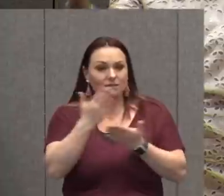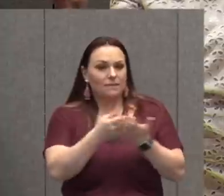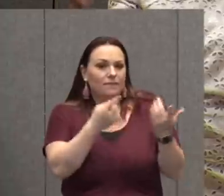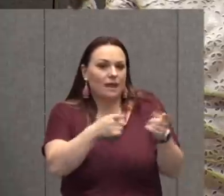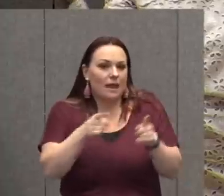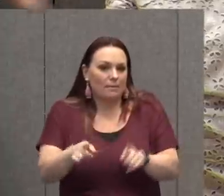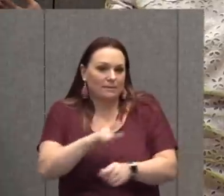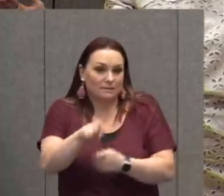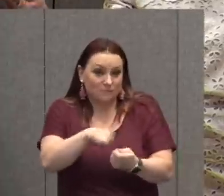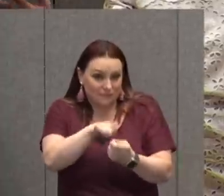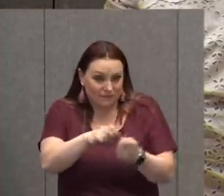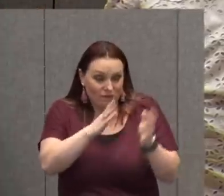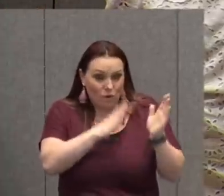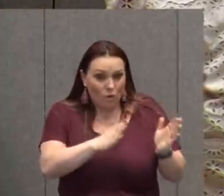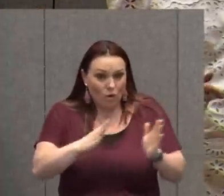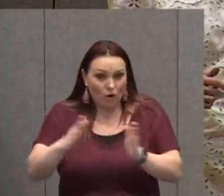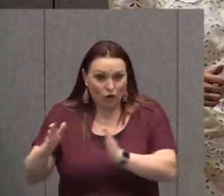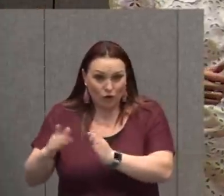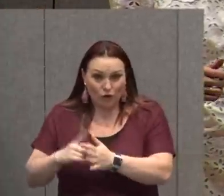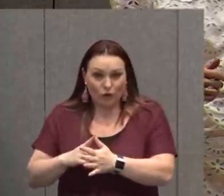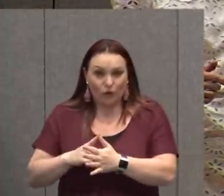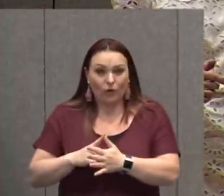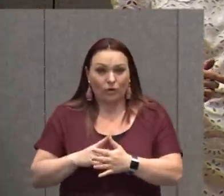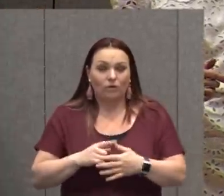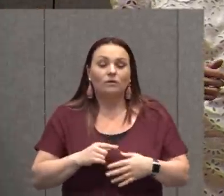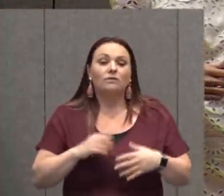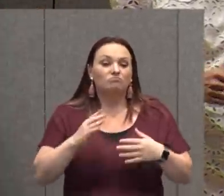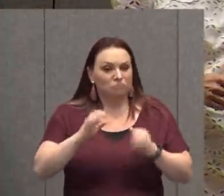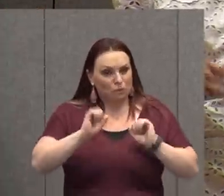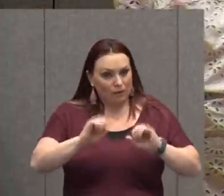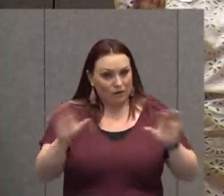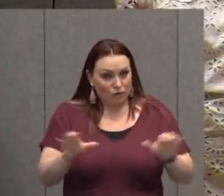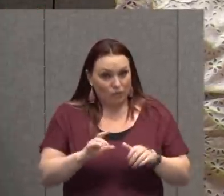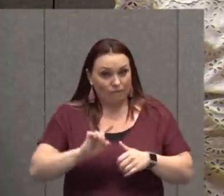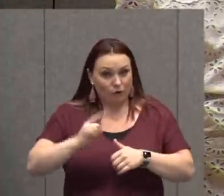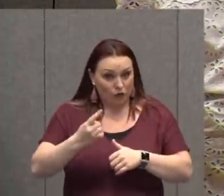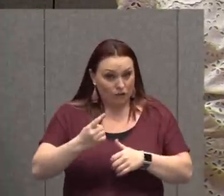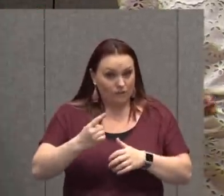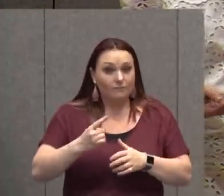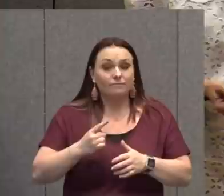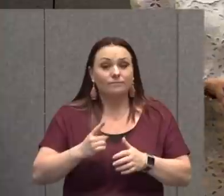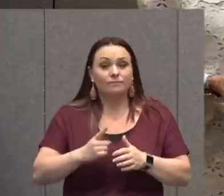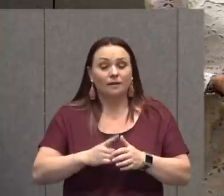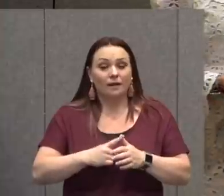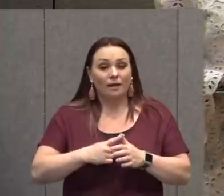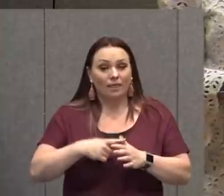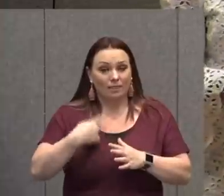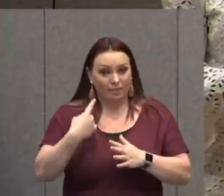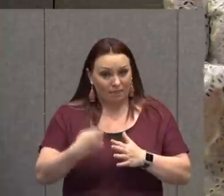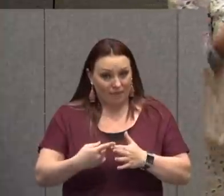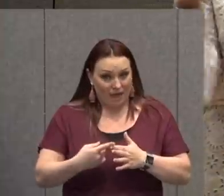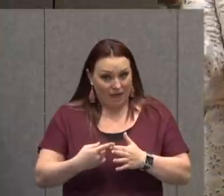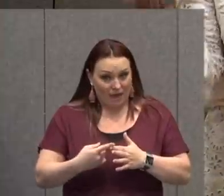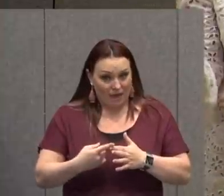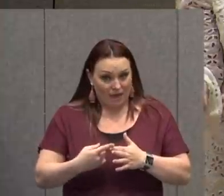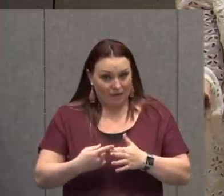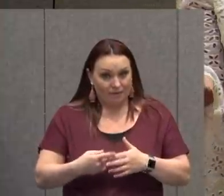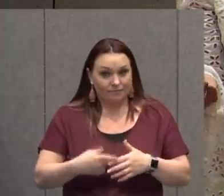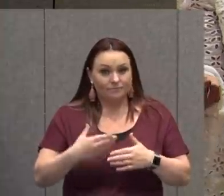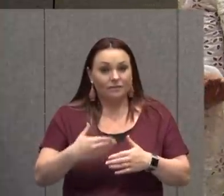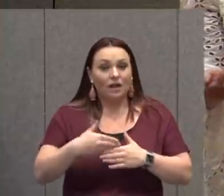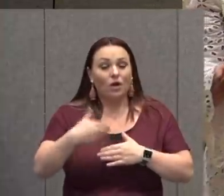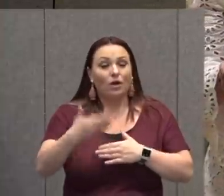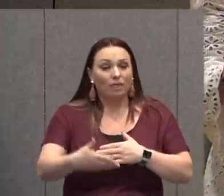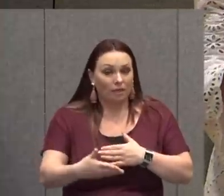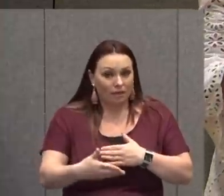in a certain order, then these are ways that you can do that. You can say first. You can say something happened, then